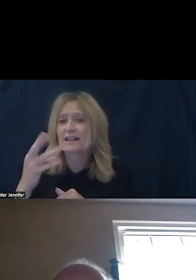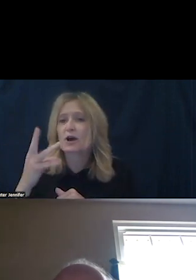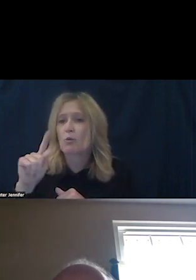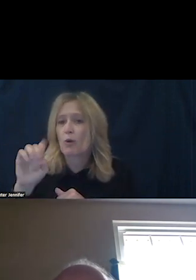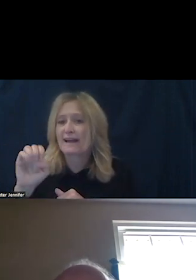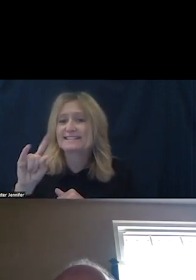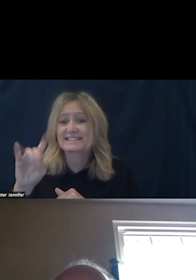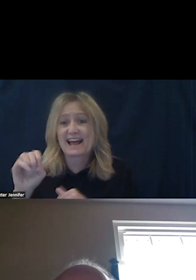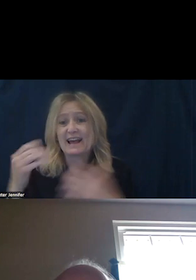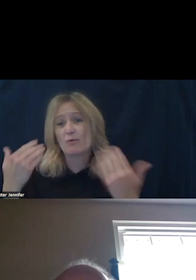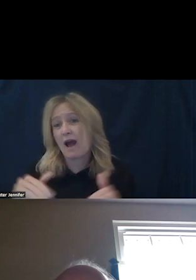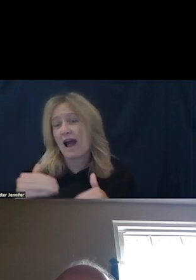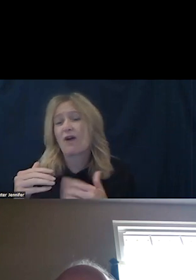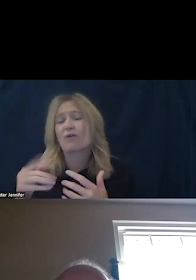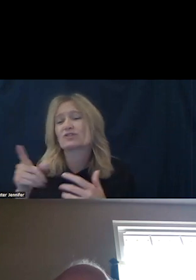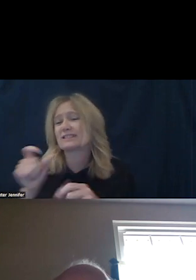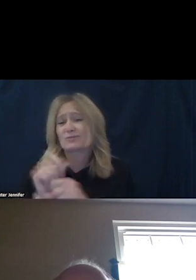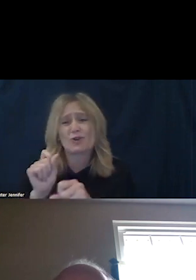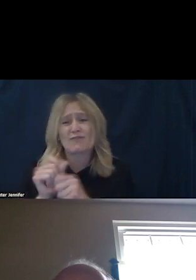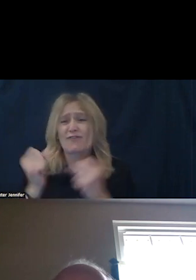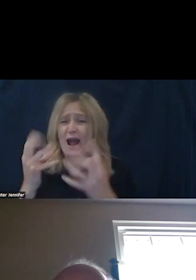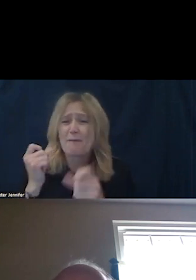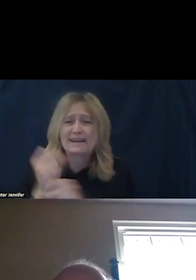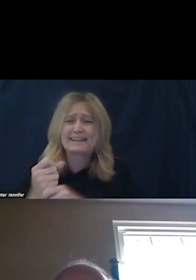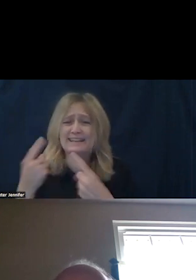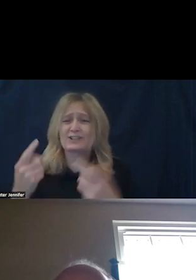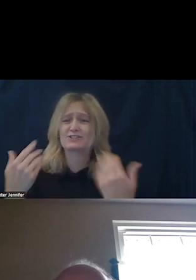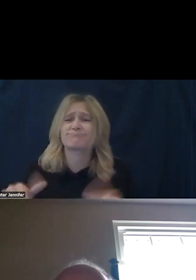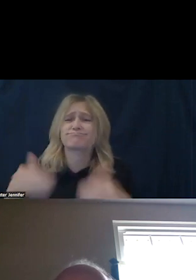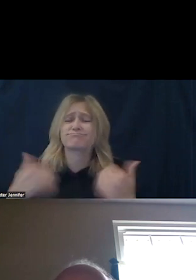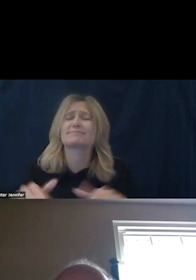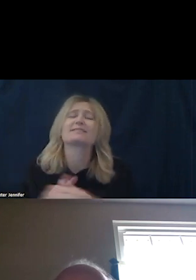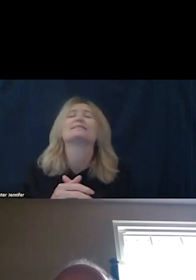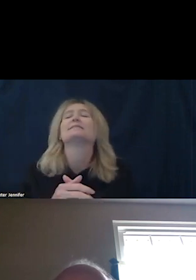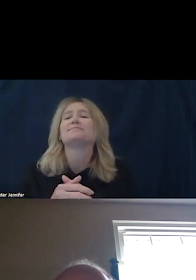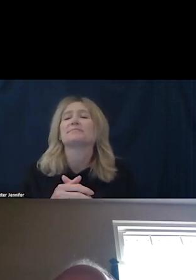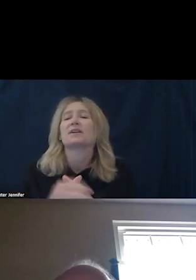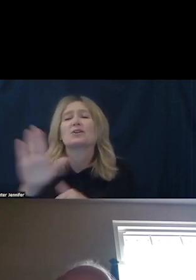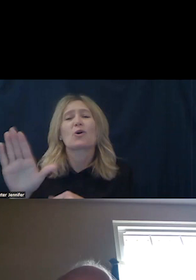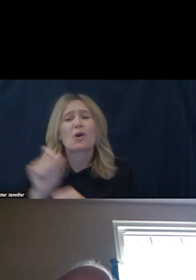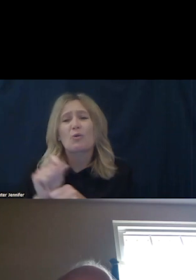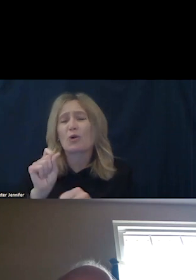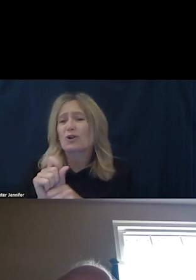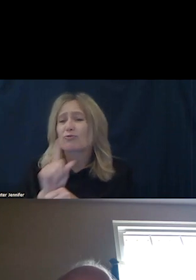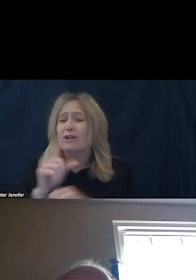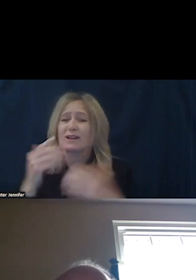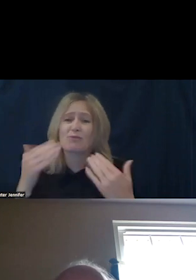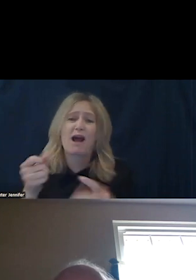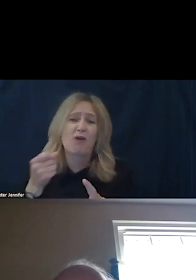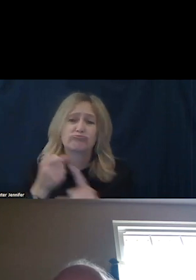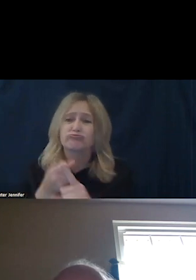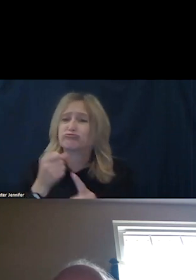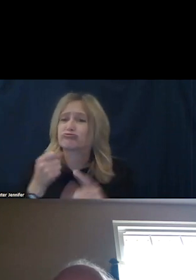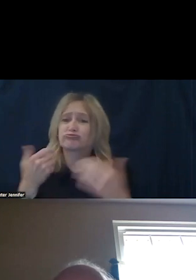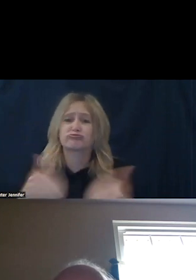we've worked with for goodness how many years, but your work has so enriched